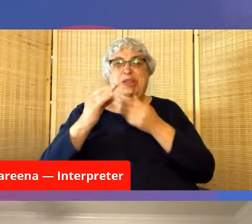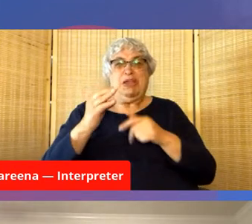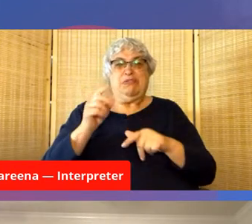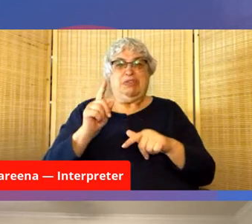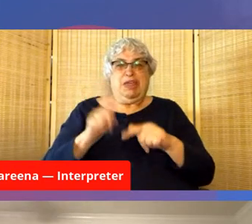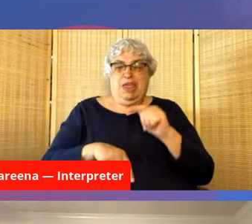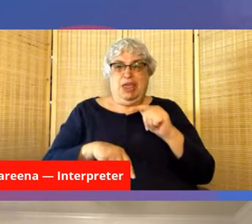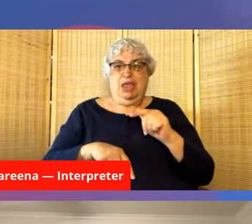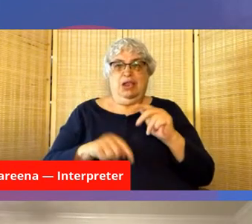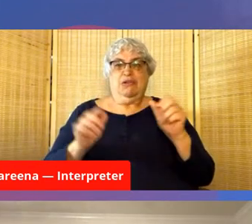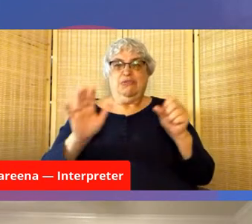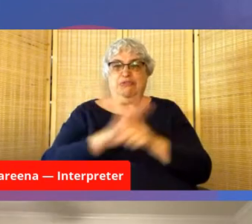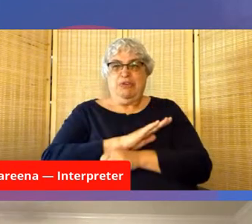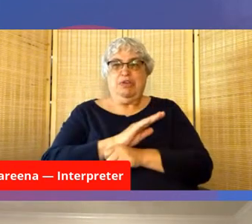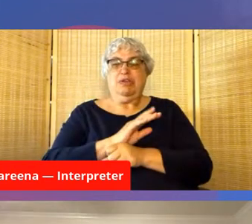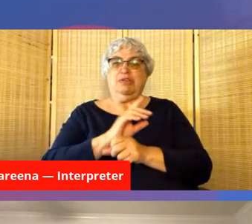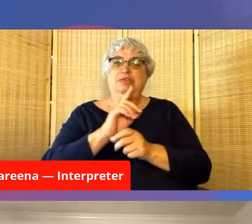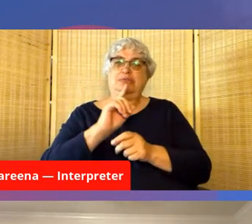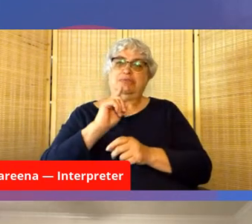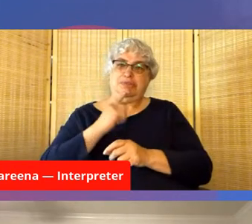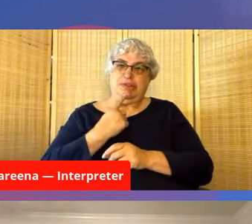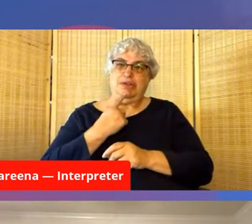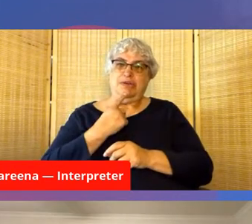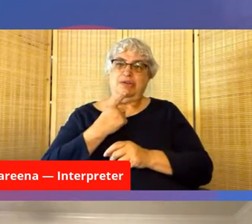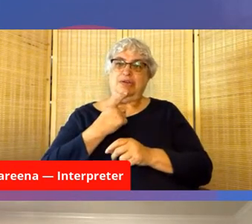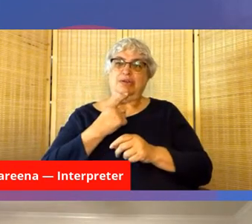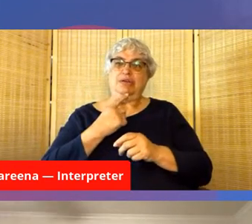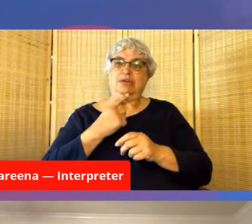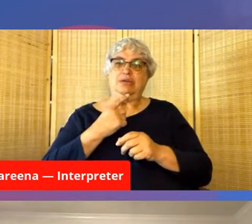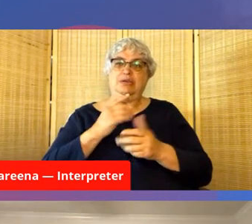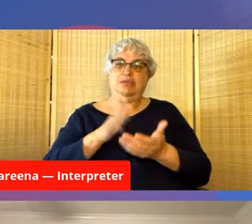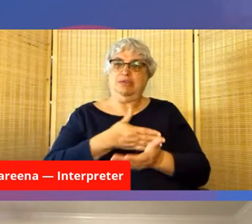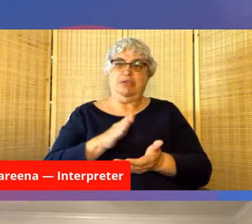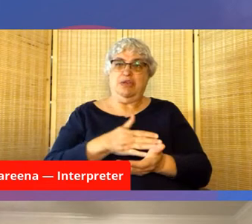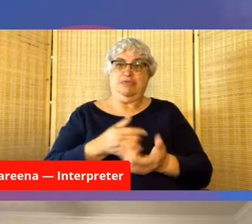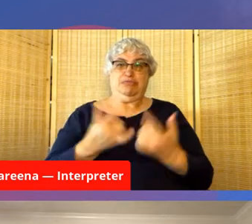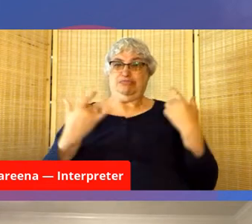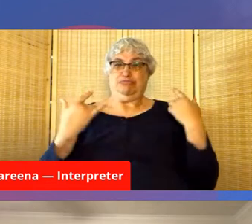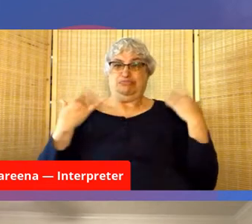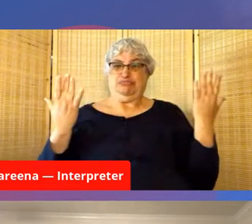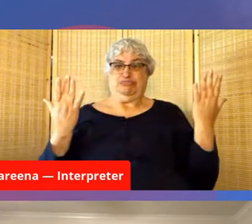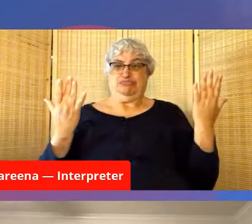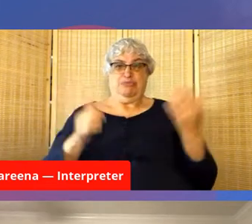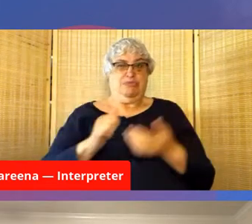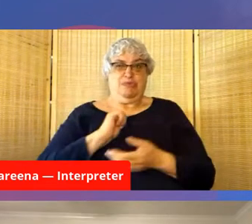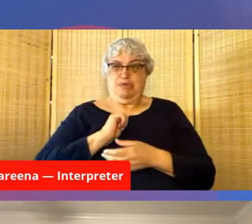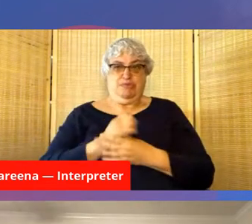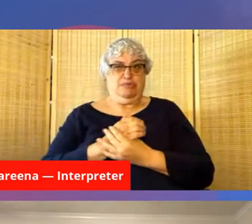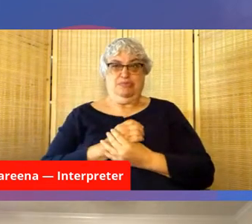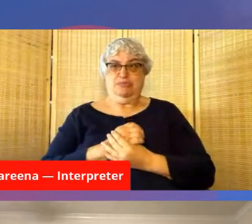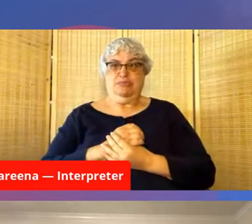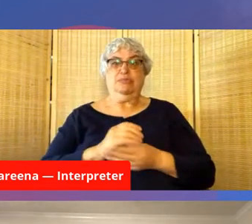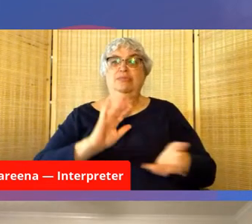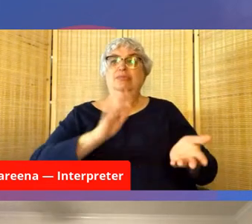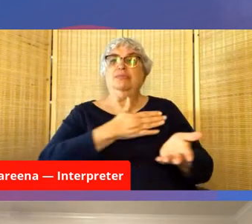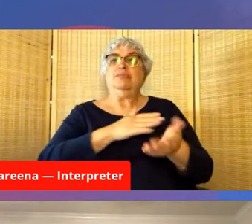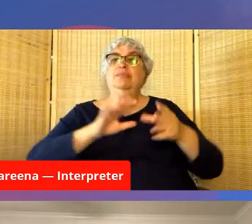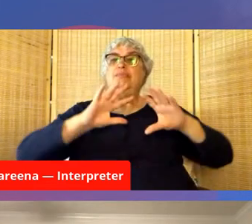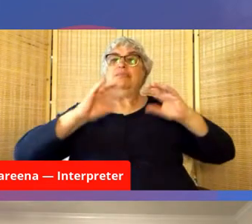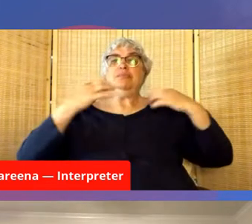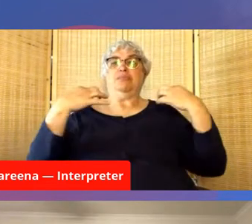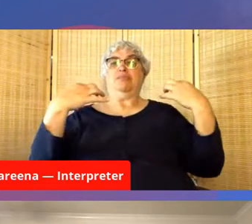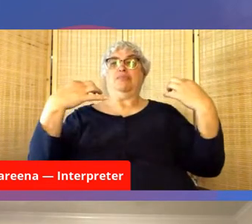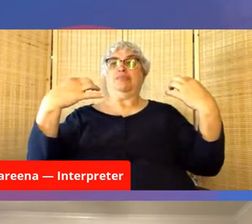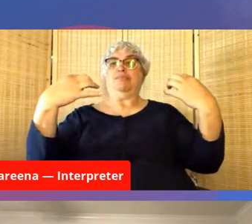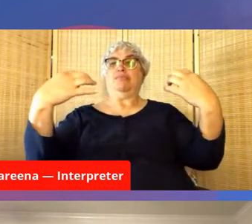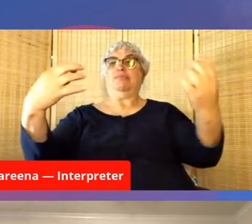full sincerity into that song, they don't do it there. even in a concert, in a